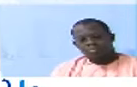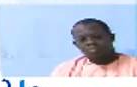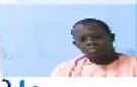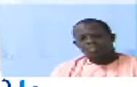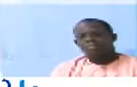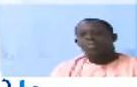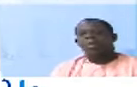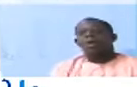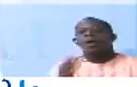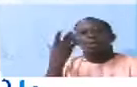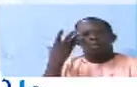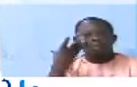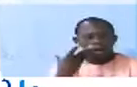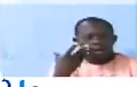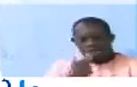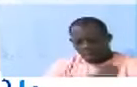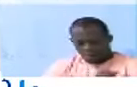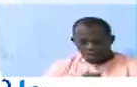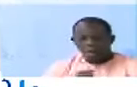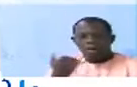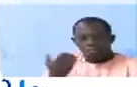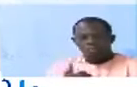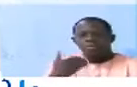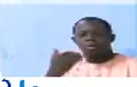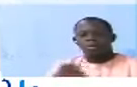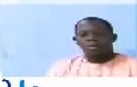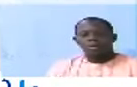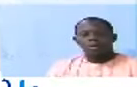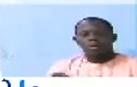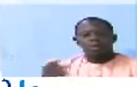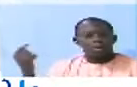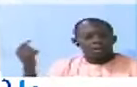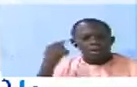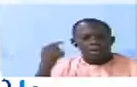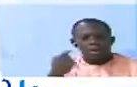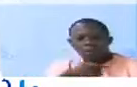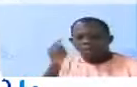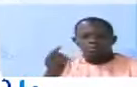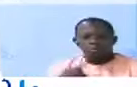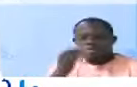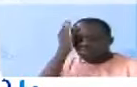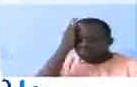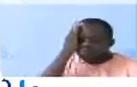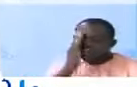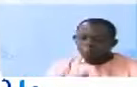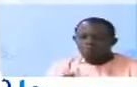When our people got the news that we were seriously injured,